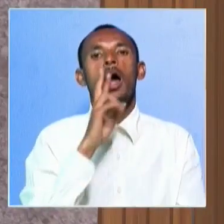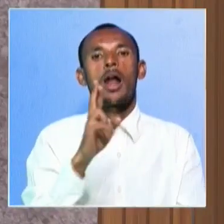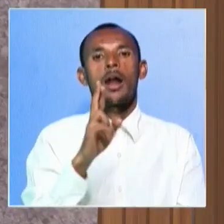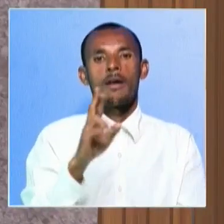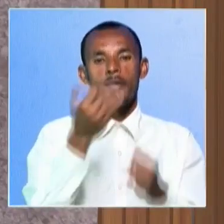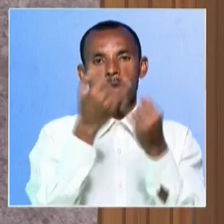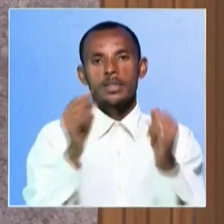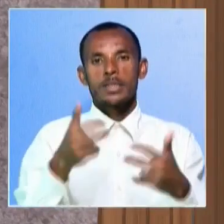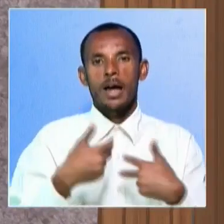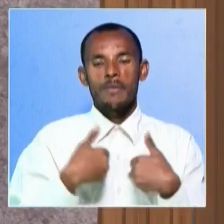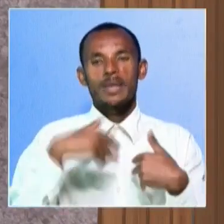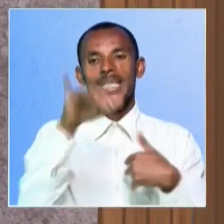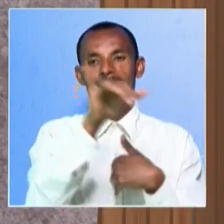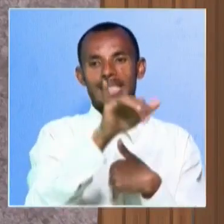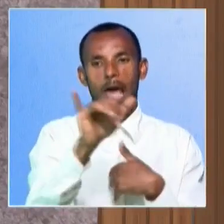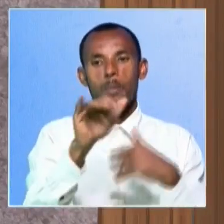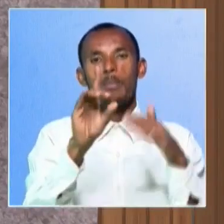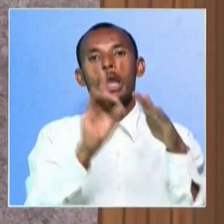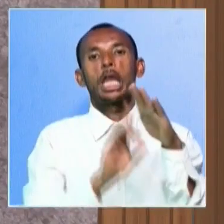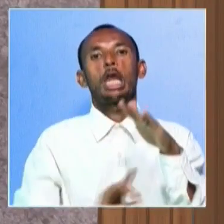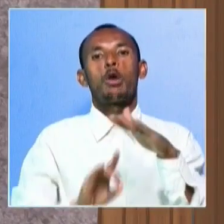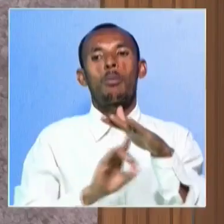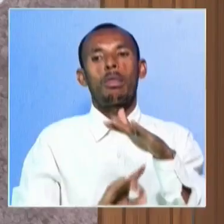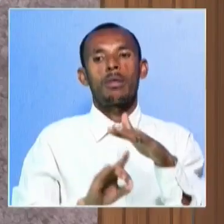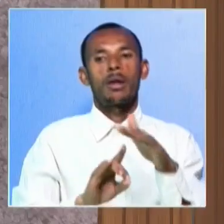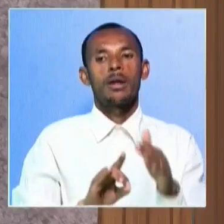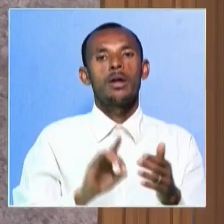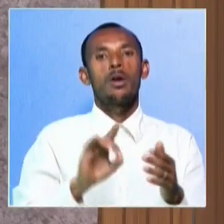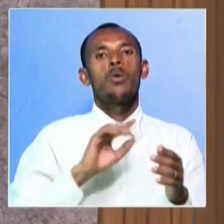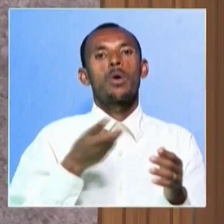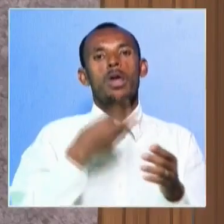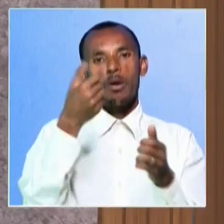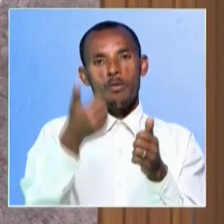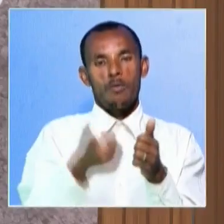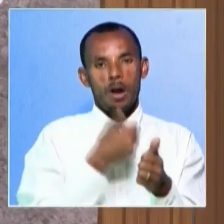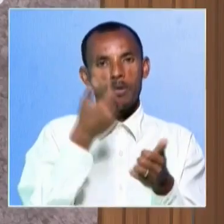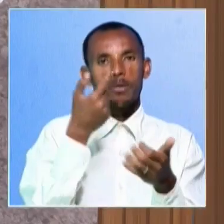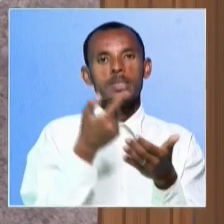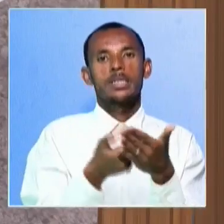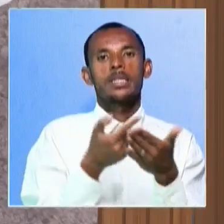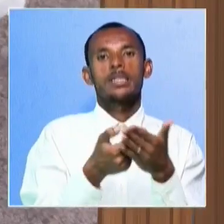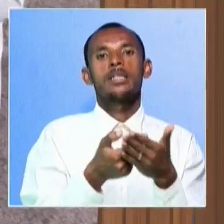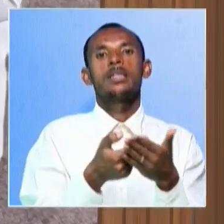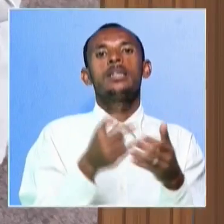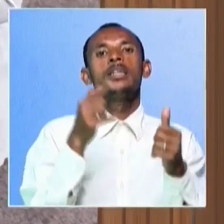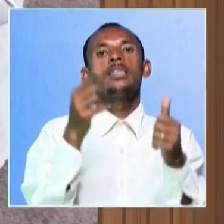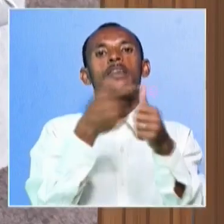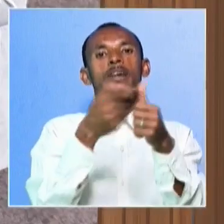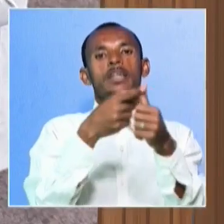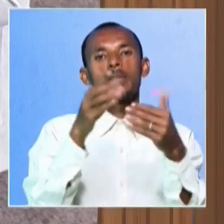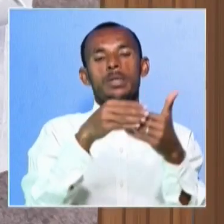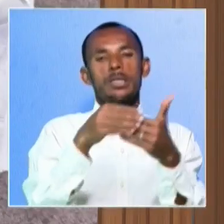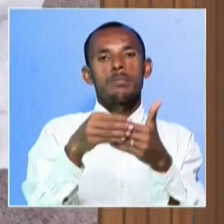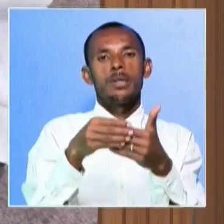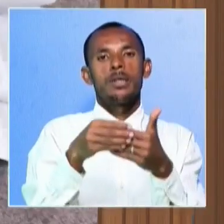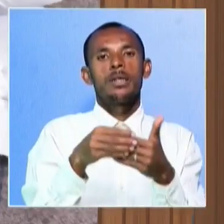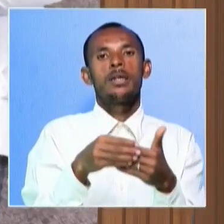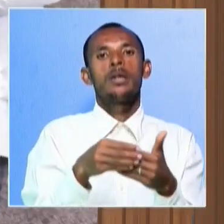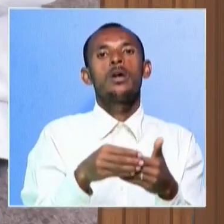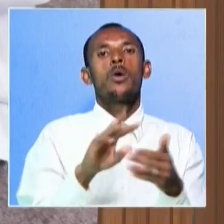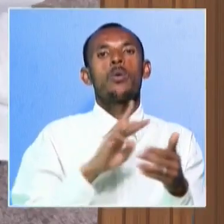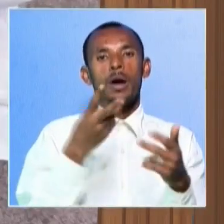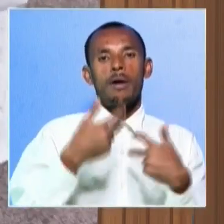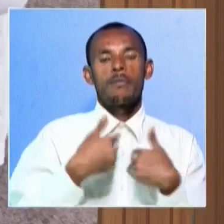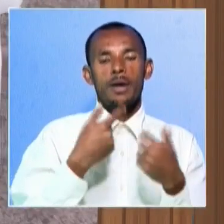fractions having the same denominator. So we follow this principle, the first principle, okay, the principle that we have